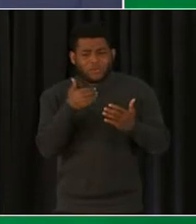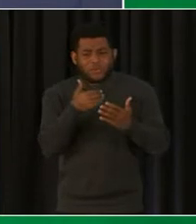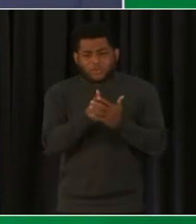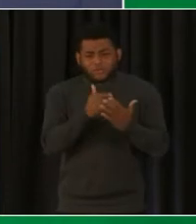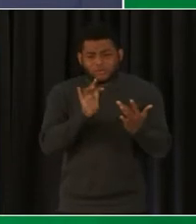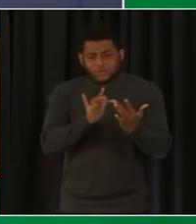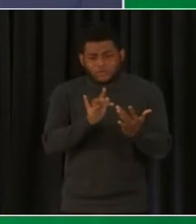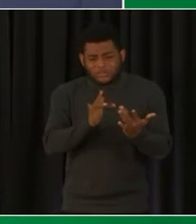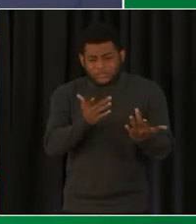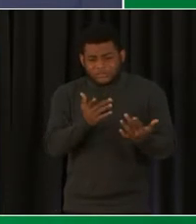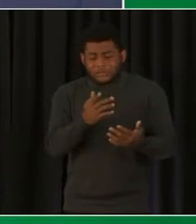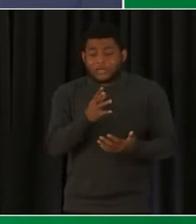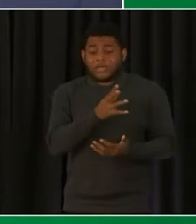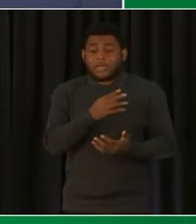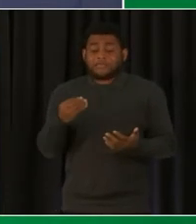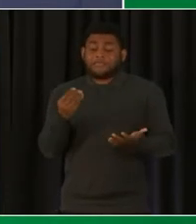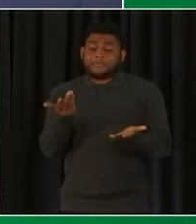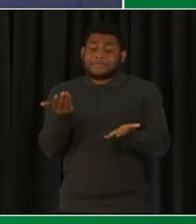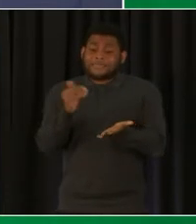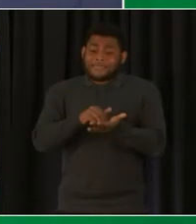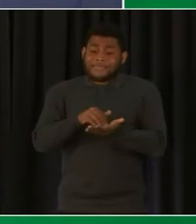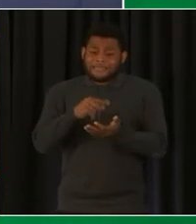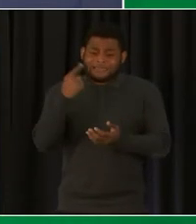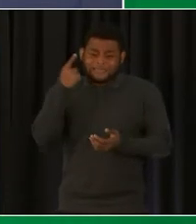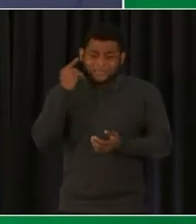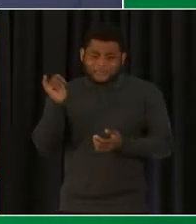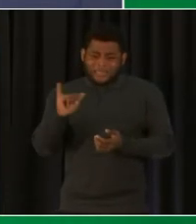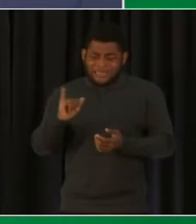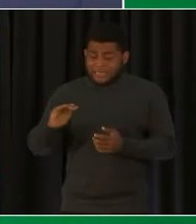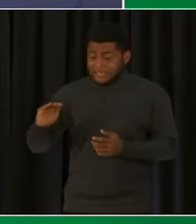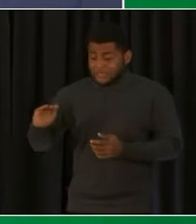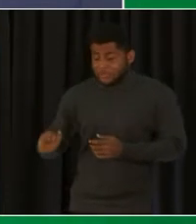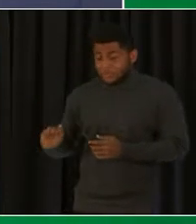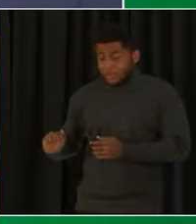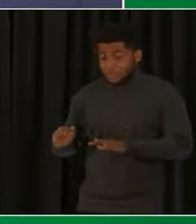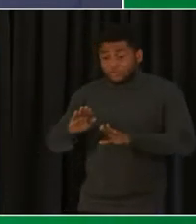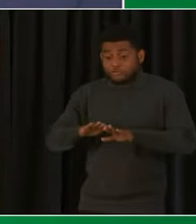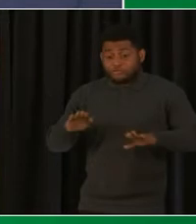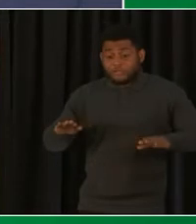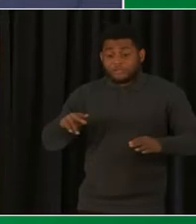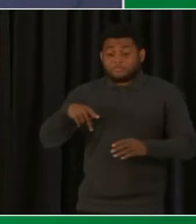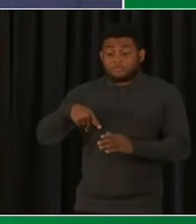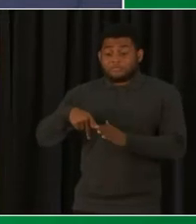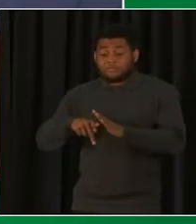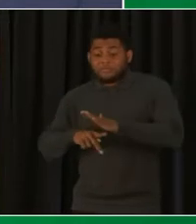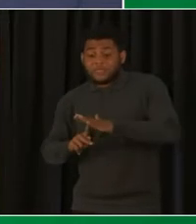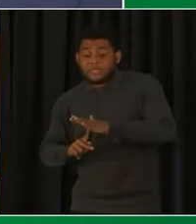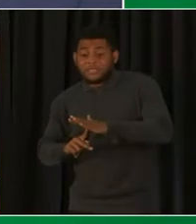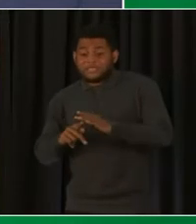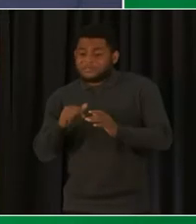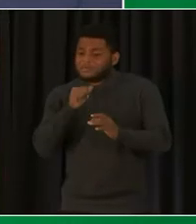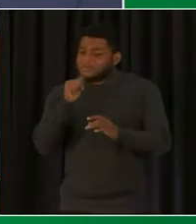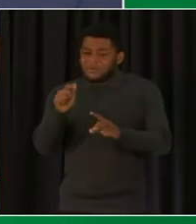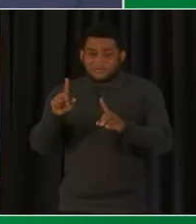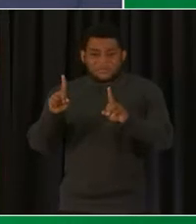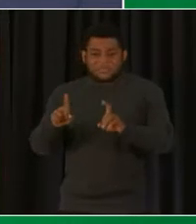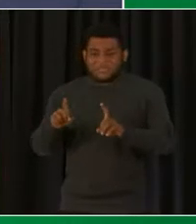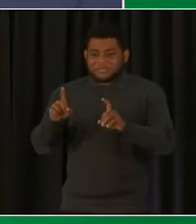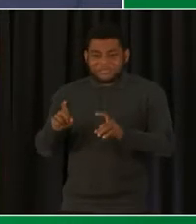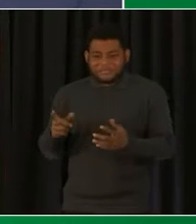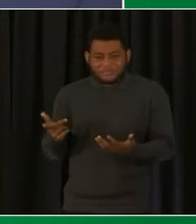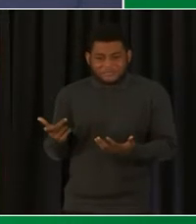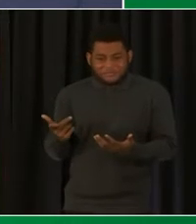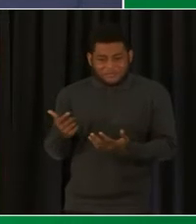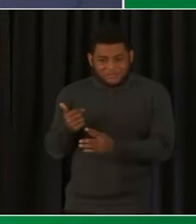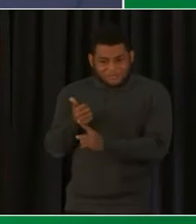sounds to me like the little kids are not really being tested. So what can we do to help the little ones get tested? And those are the ones